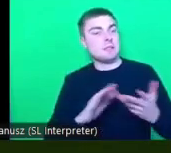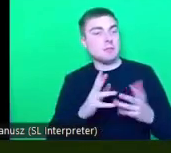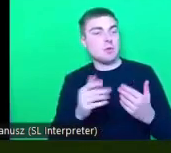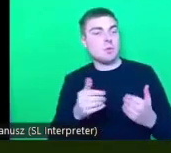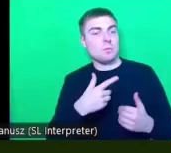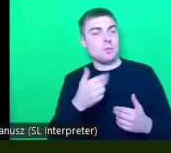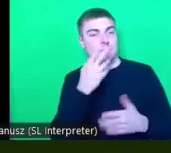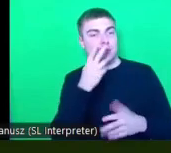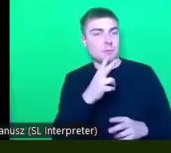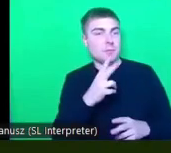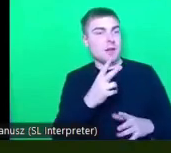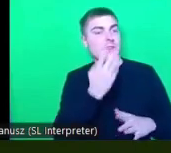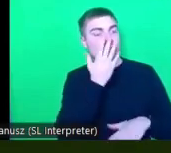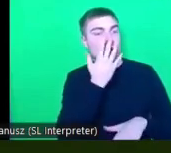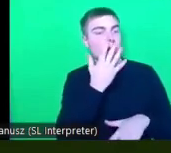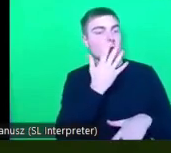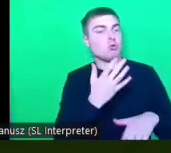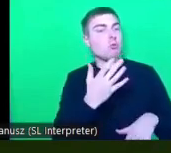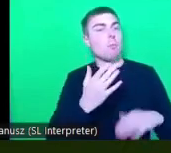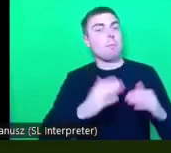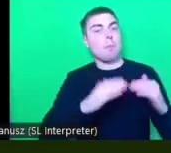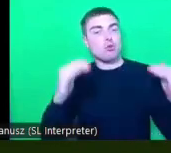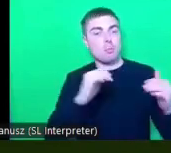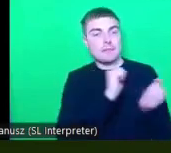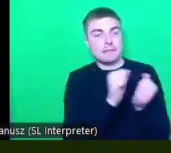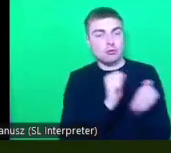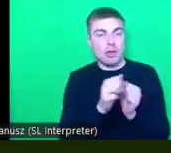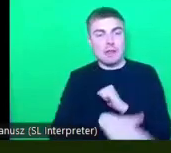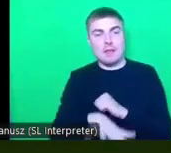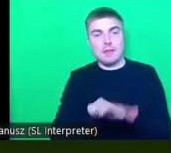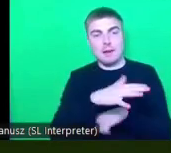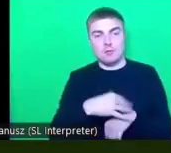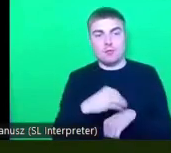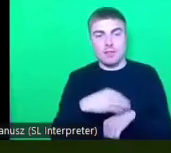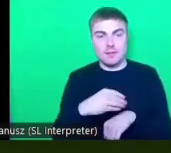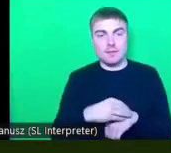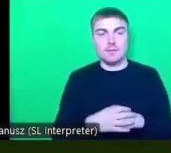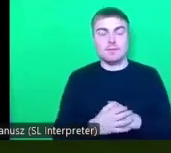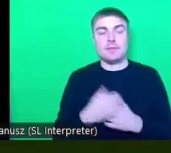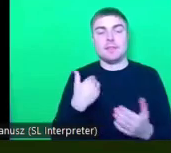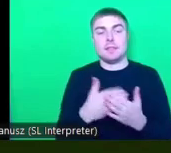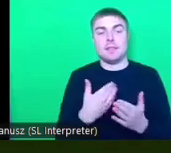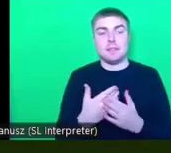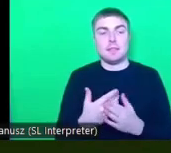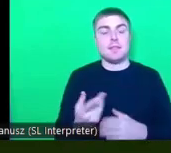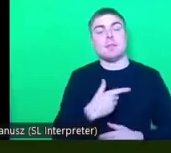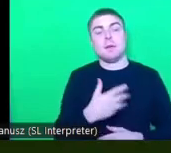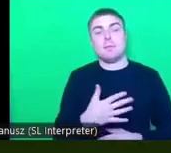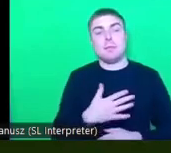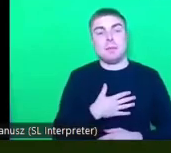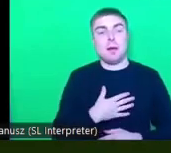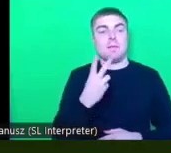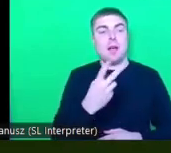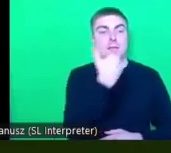levels that we have. One thing here that do differ between Sweden and Norway, that is the ownership of the